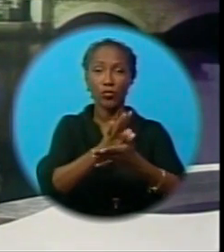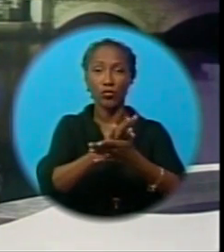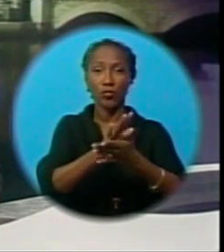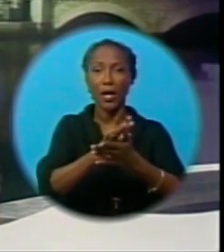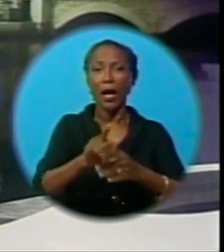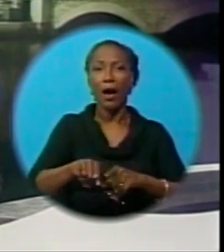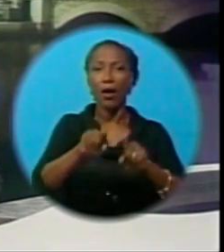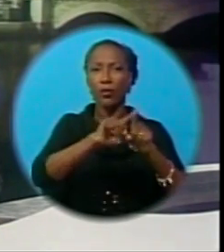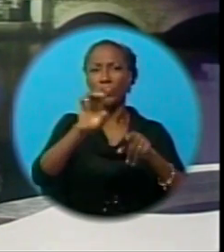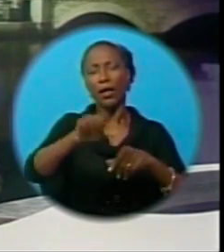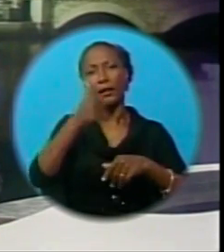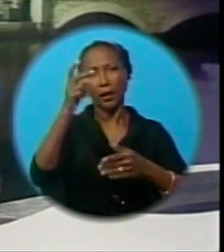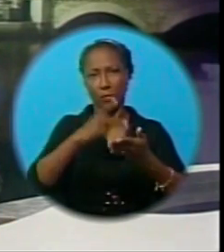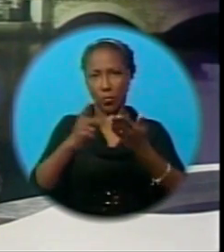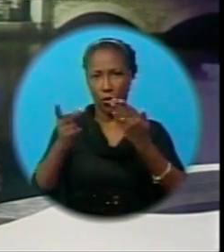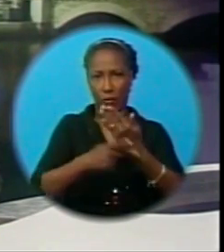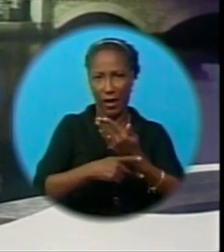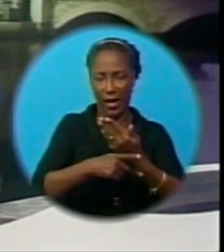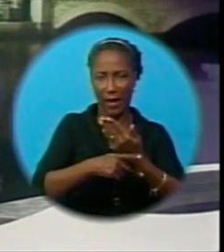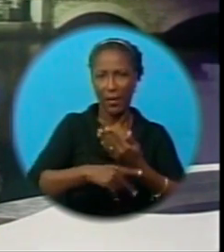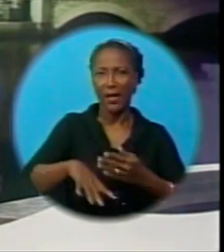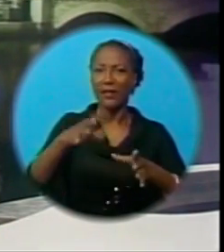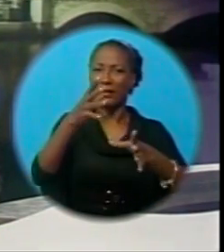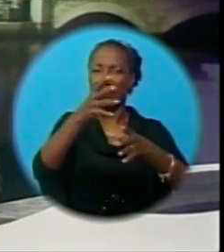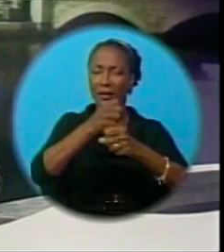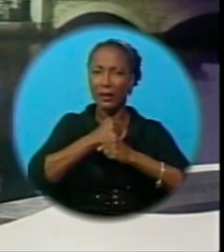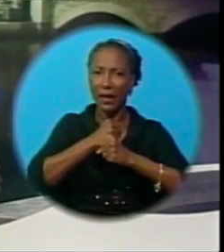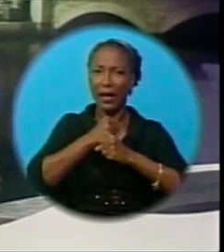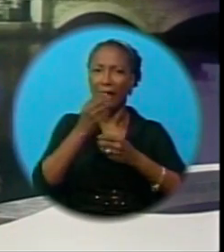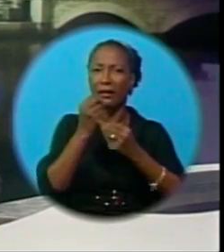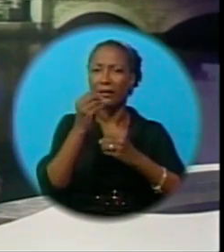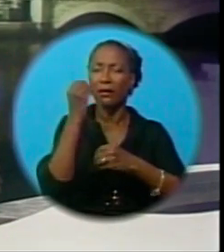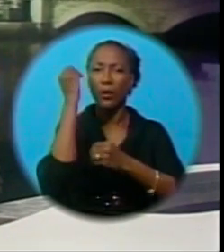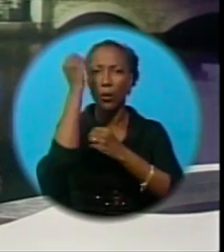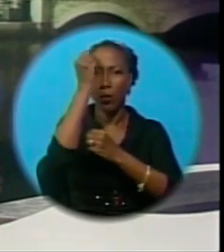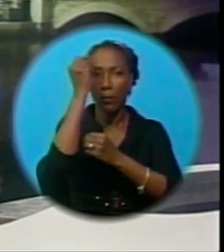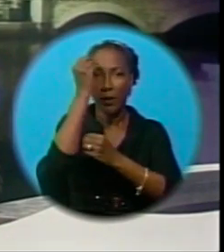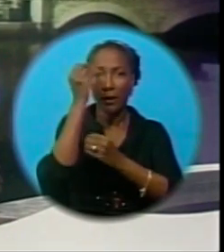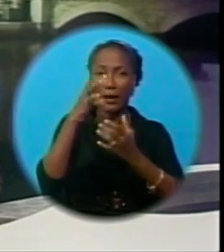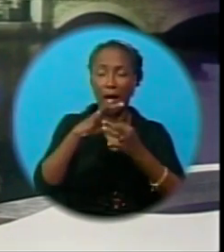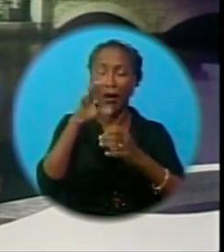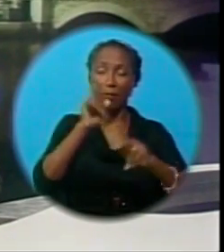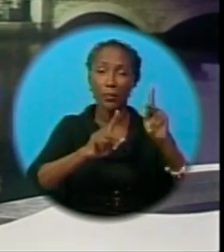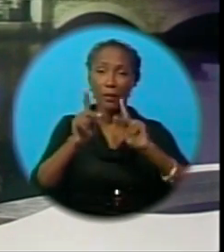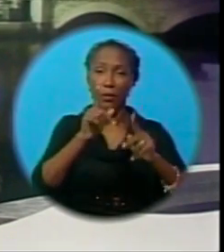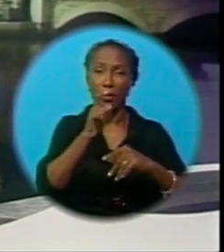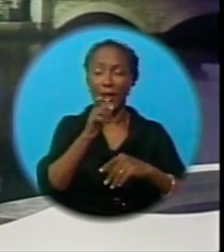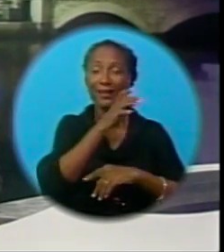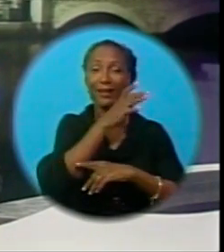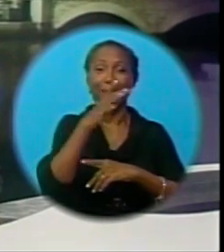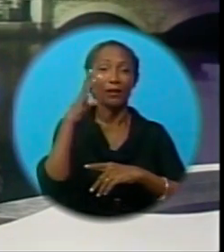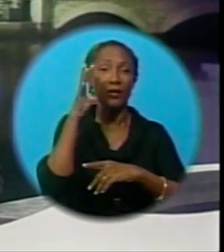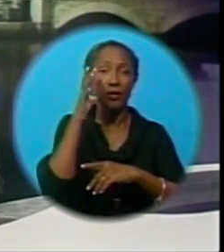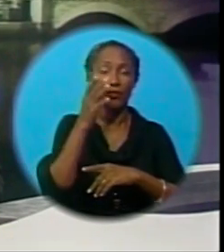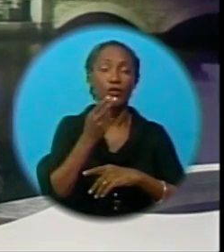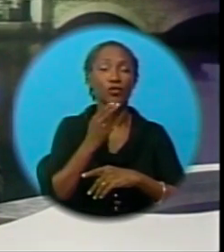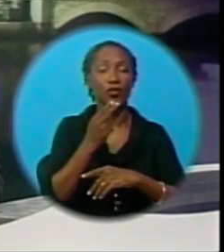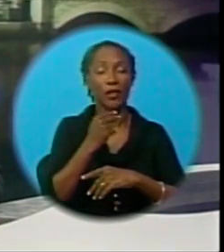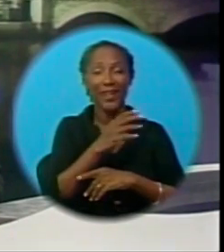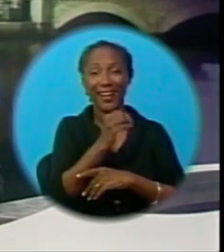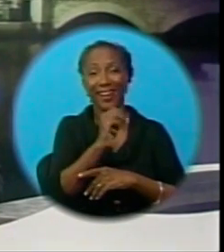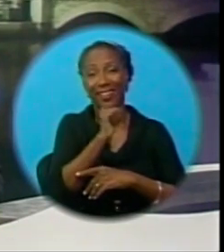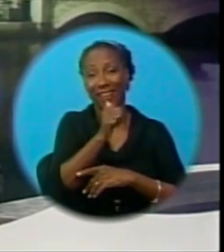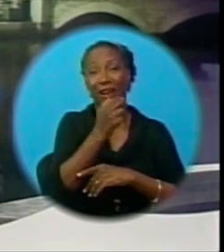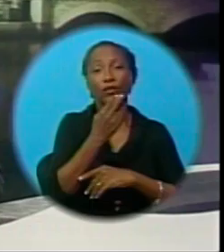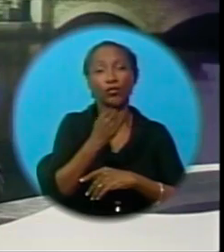program to gain input from those involved in the sugar and non-sugar agricultural sectors. Ms. Motley says special focus will be placed on the 18